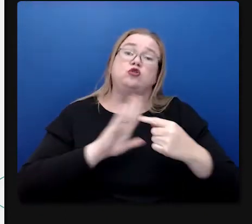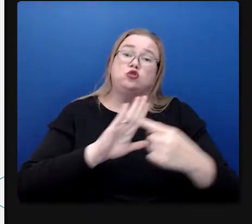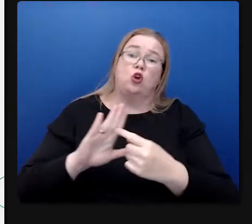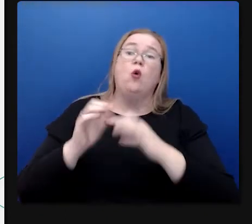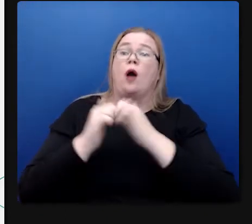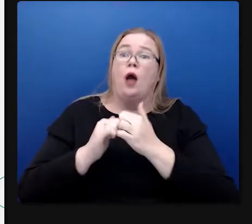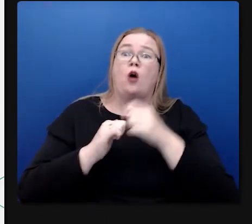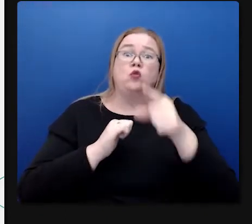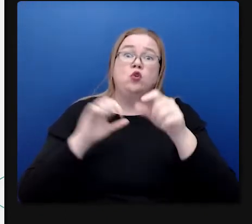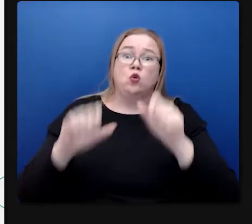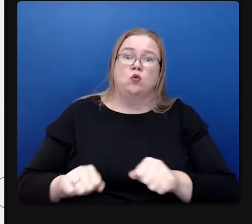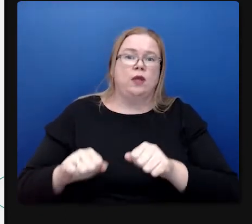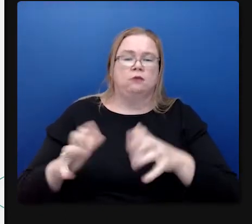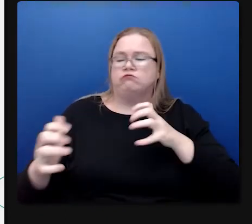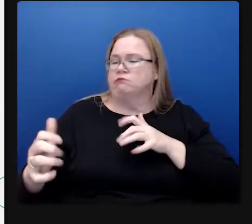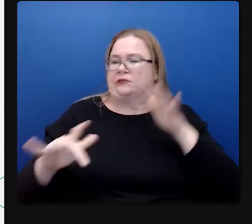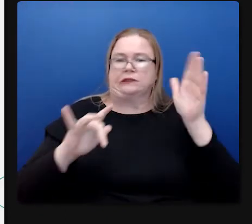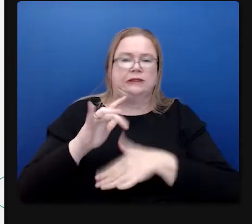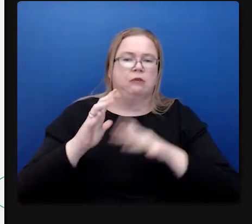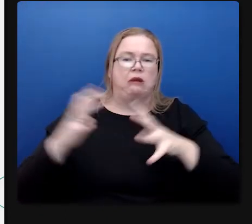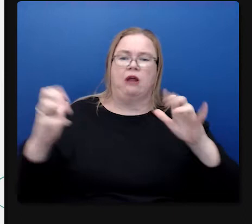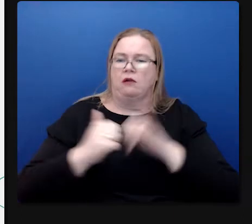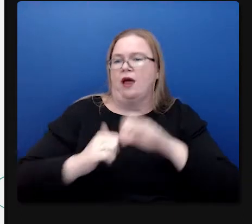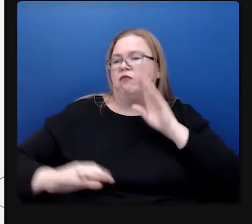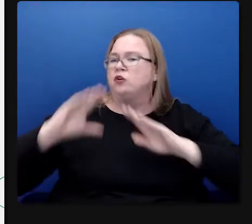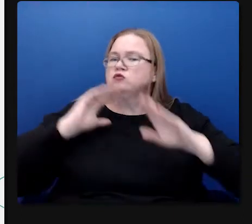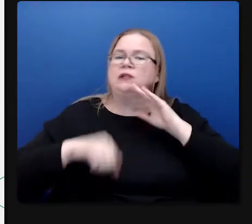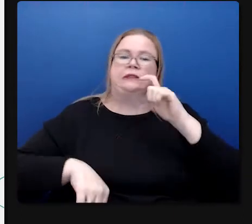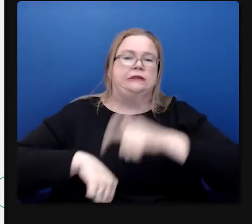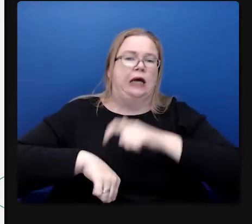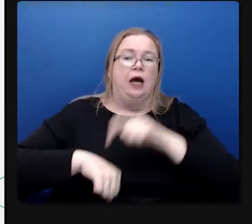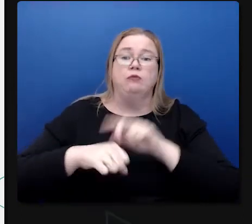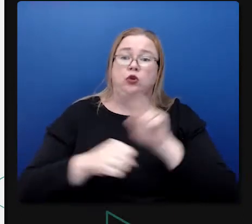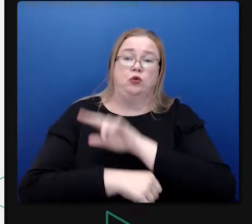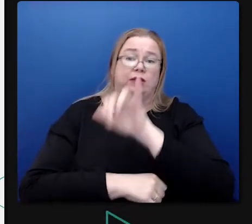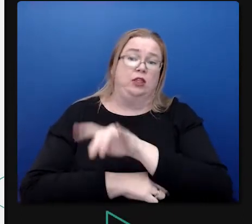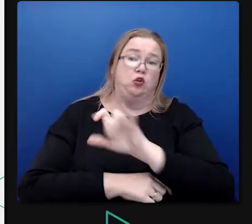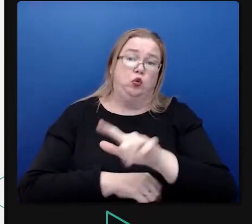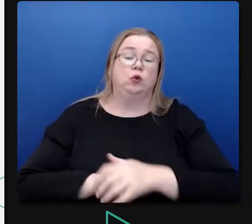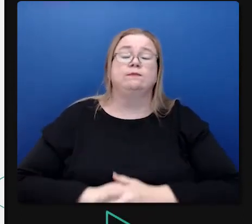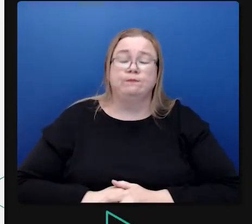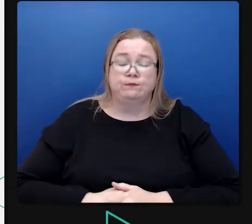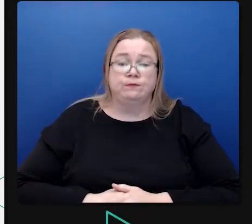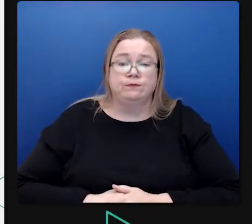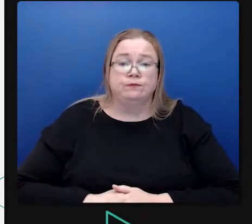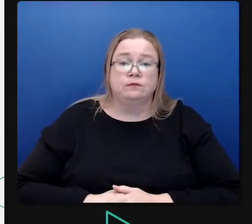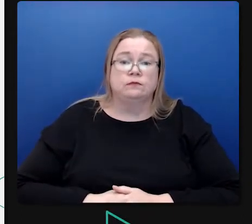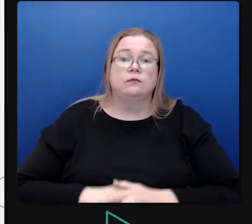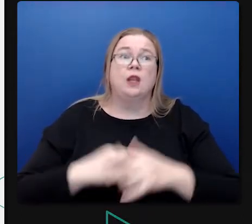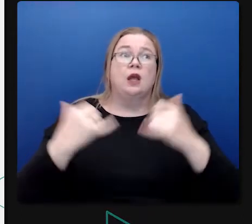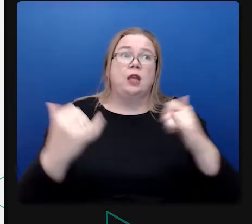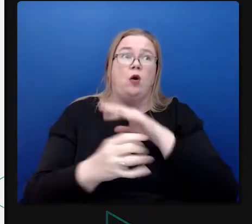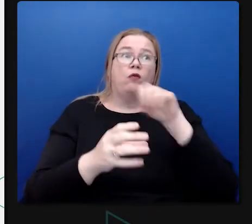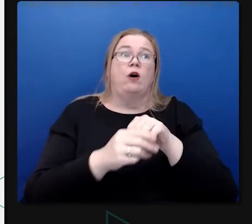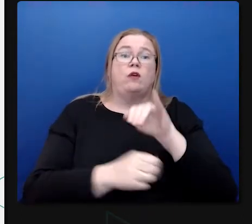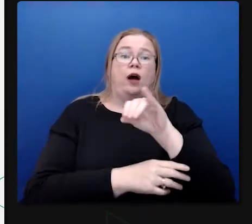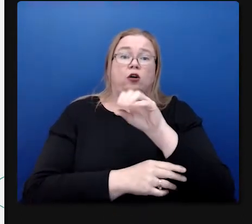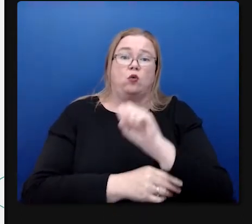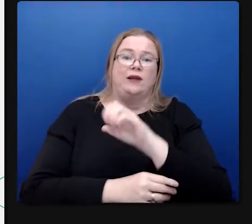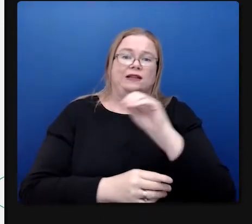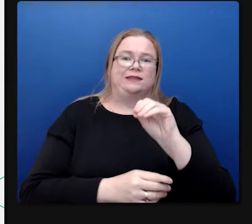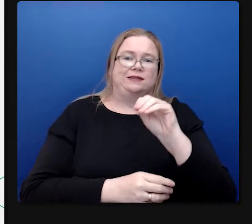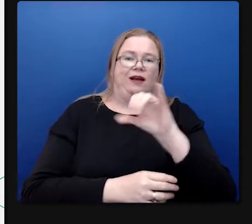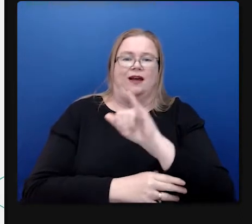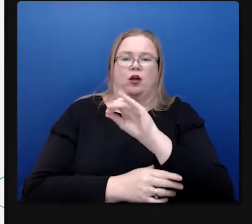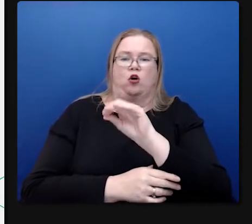show how you can just bypass a lot of that frustration and time using these tools. Dealing with iOS and